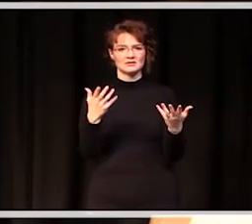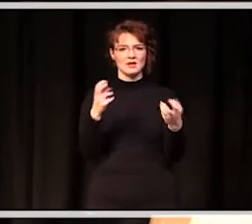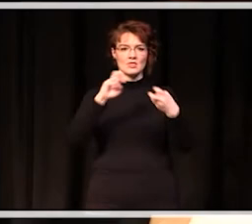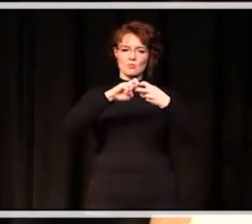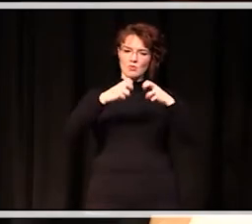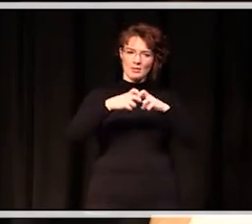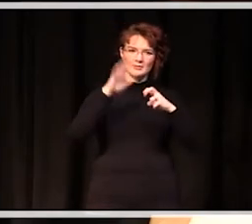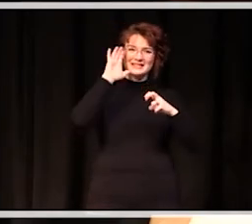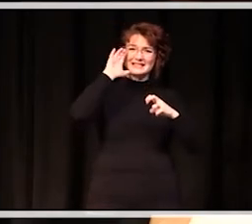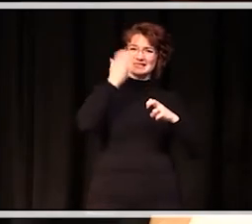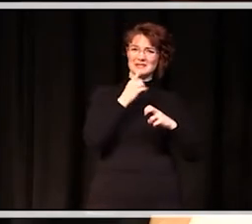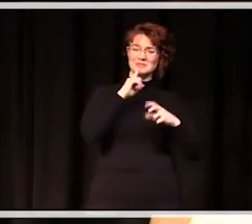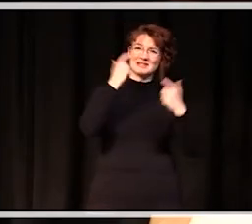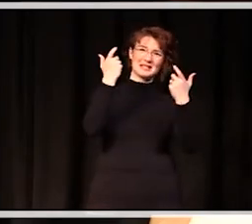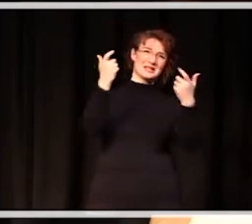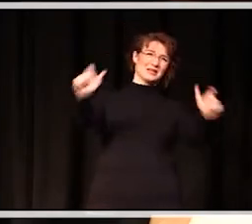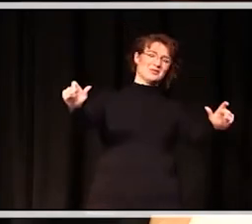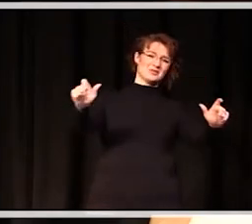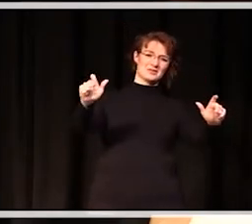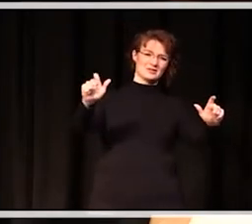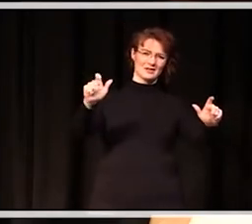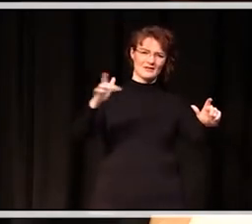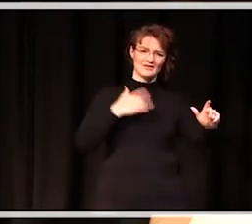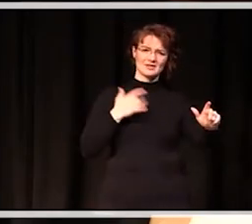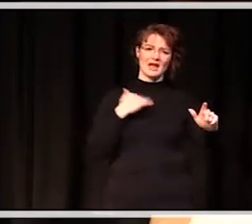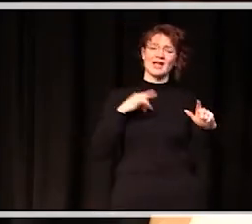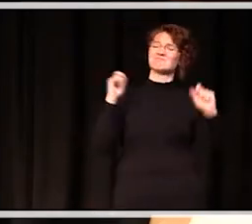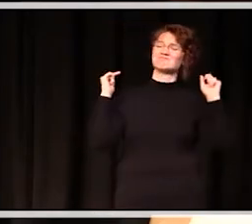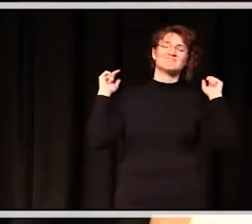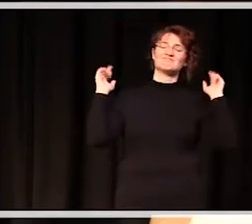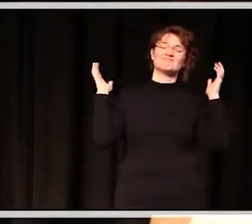so huge, and it's almost like you just want to throw up your hands and go,